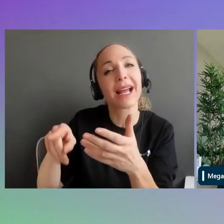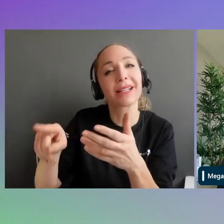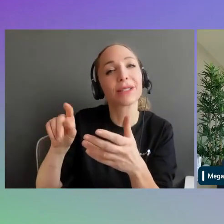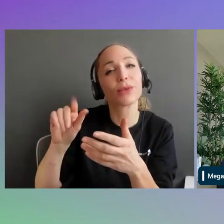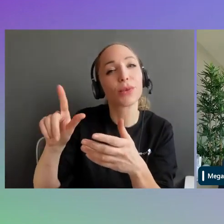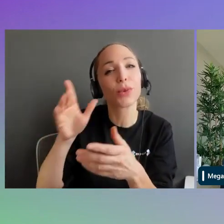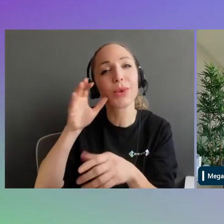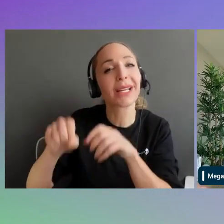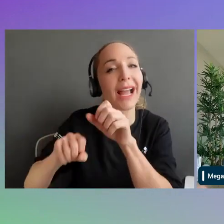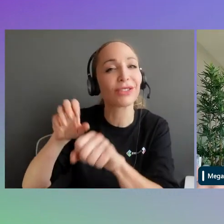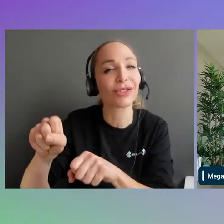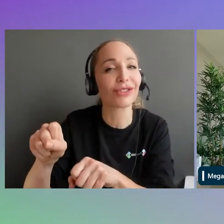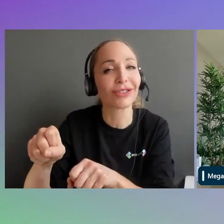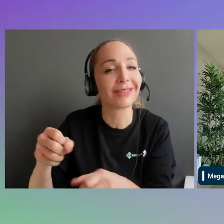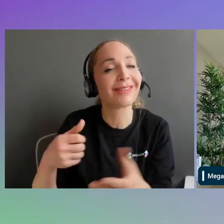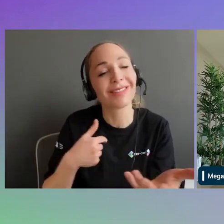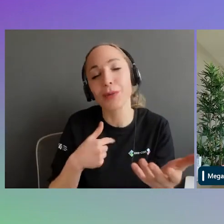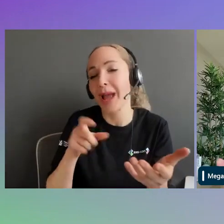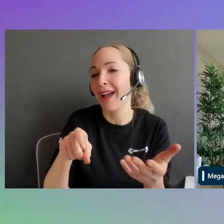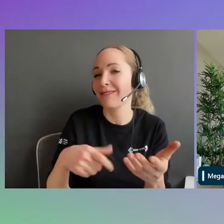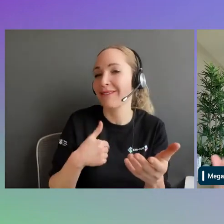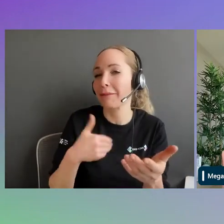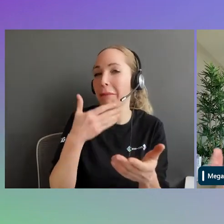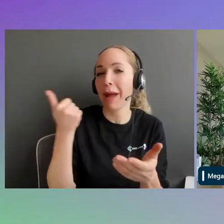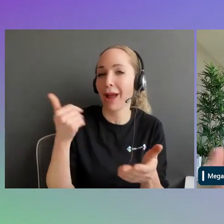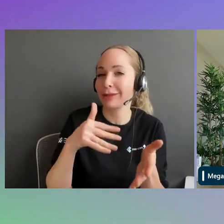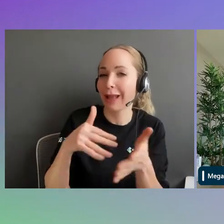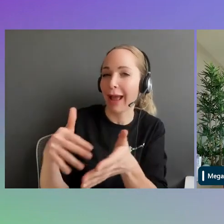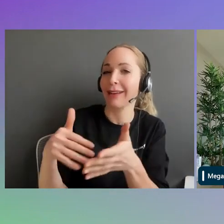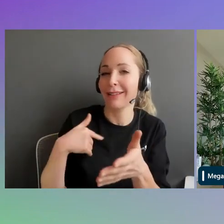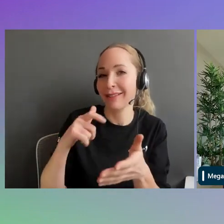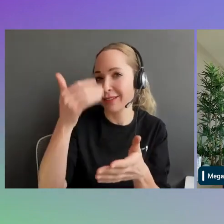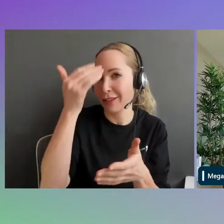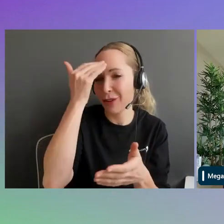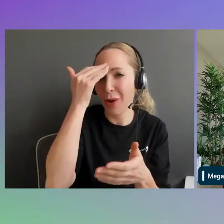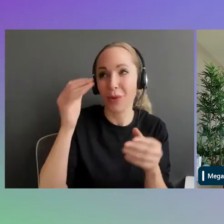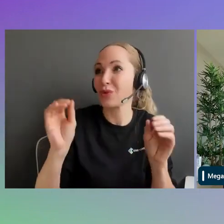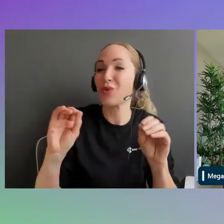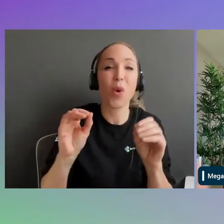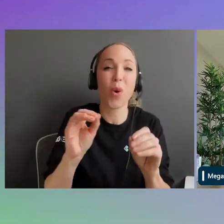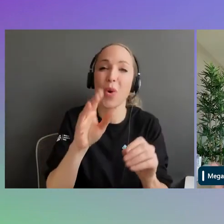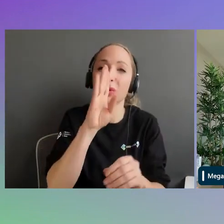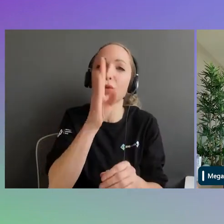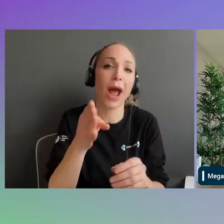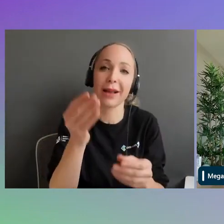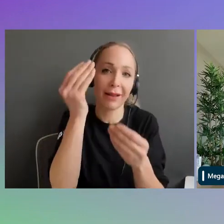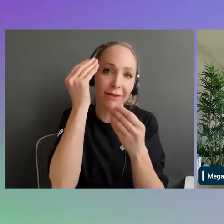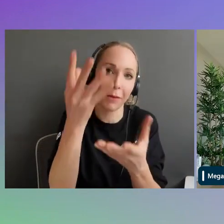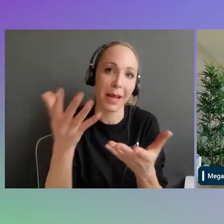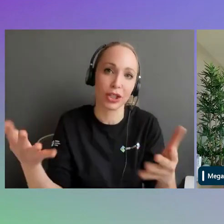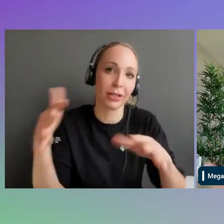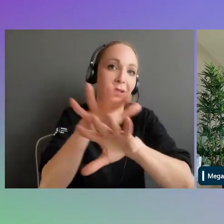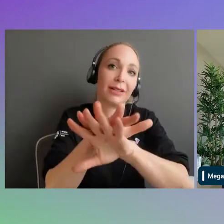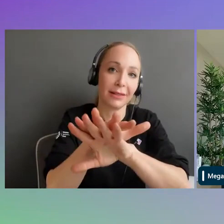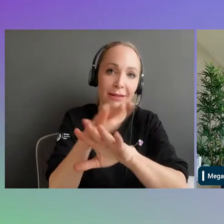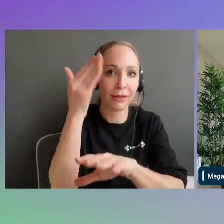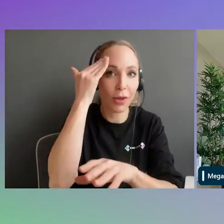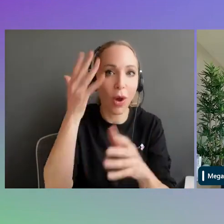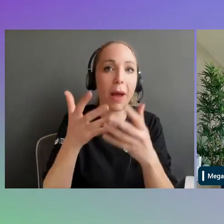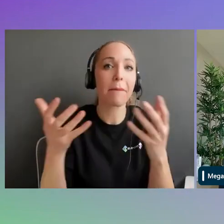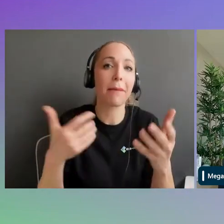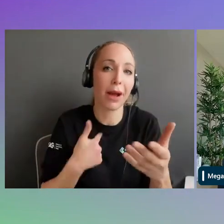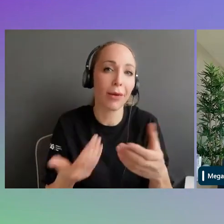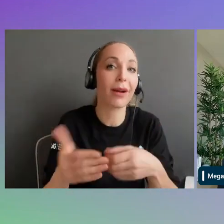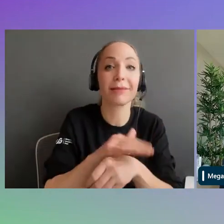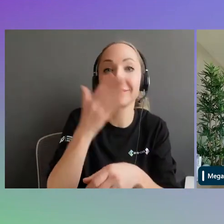mobile because there just is no direct mapping to be able to say how much of the WCAG standard we cover because not all of the WCAG criteria apply to